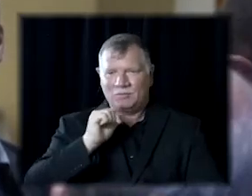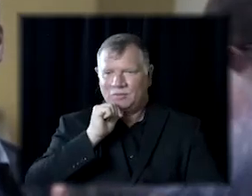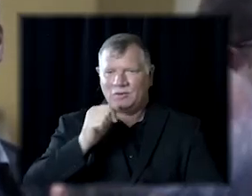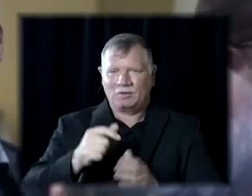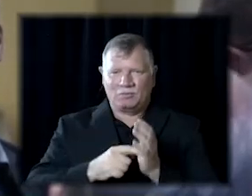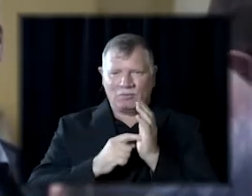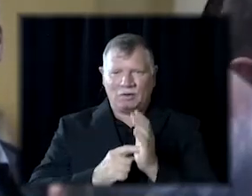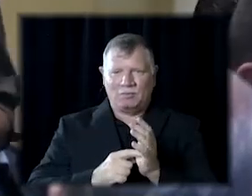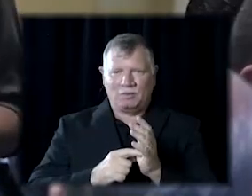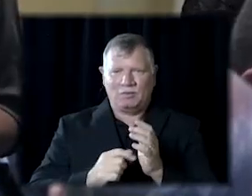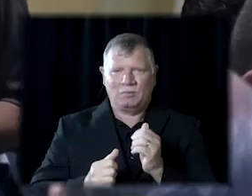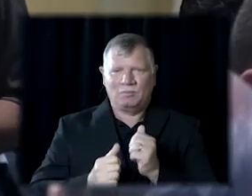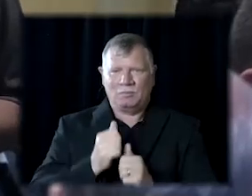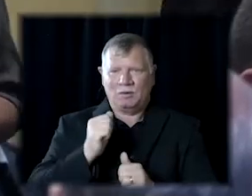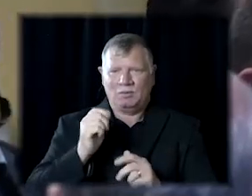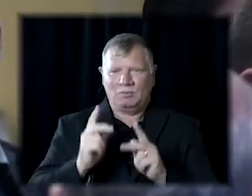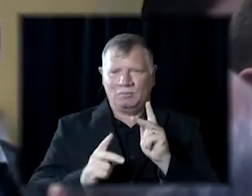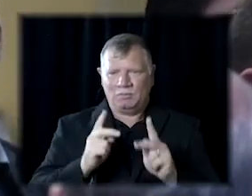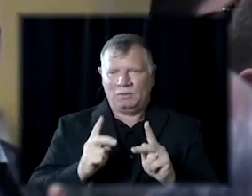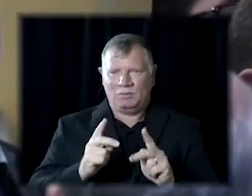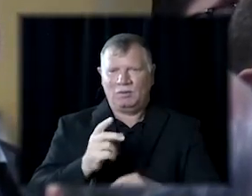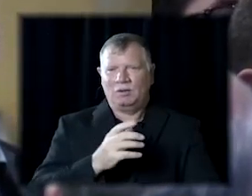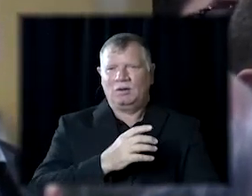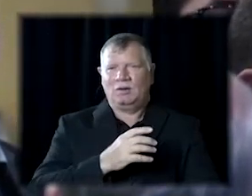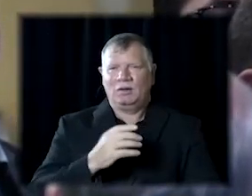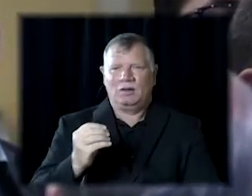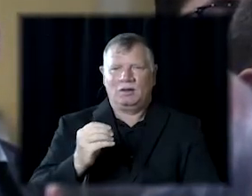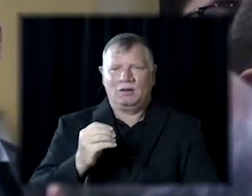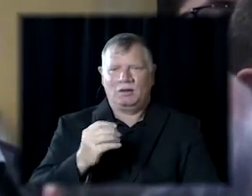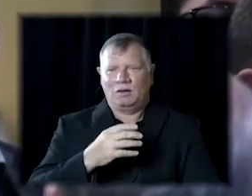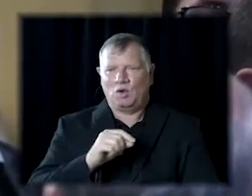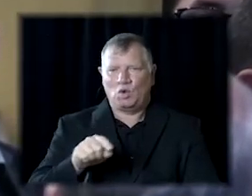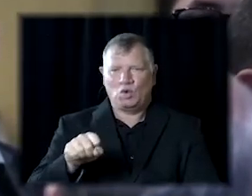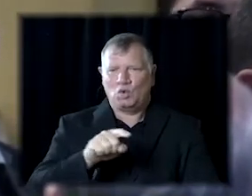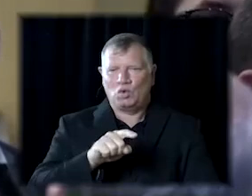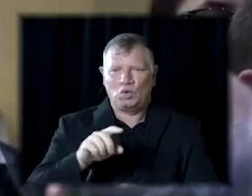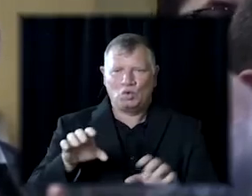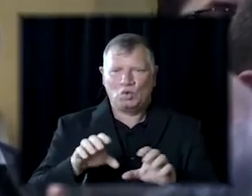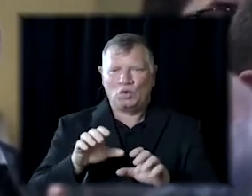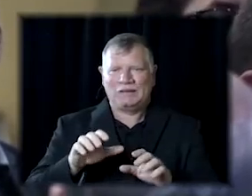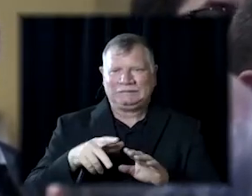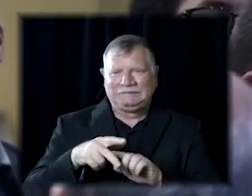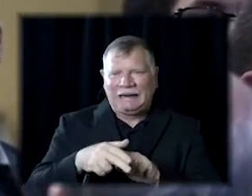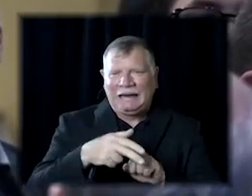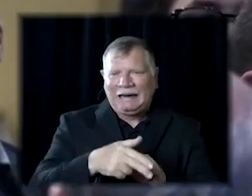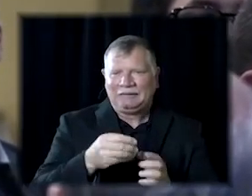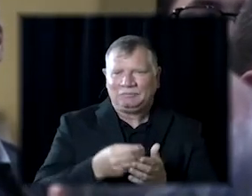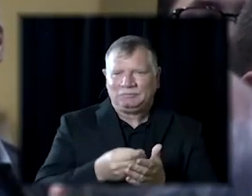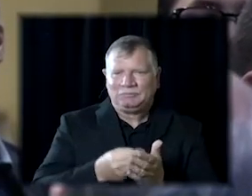represent, by the way, the majority of the people, and you guys doing these austerity measures.